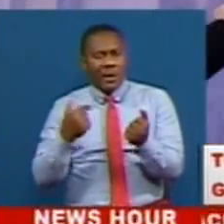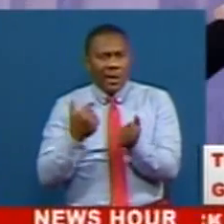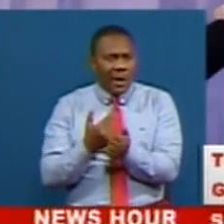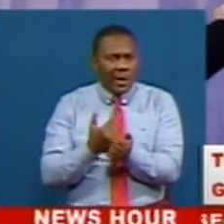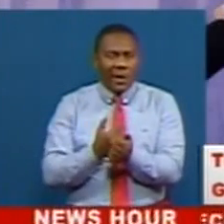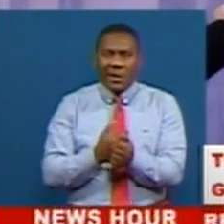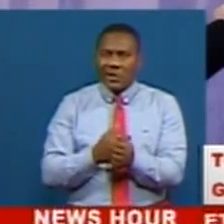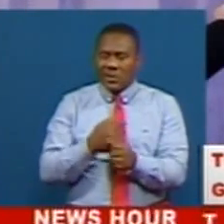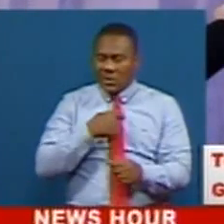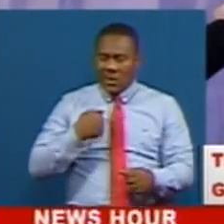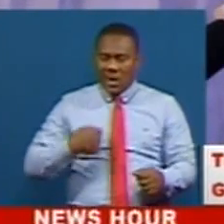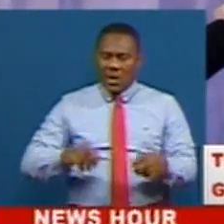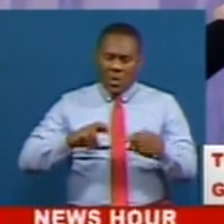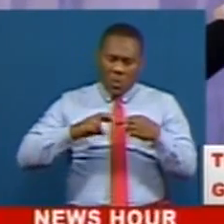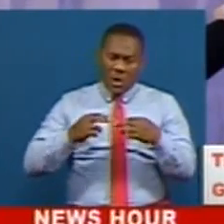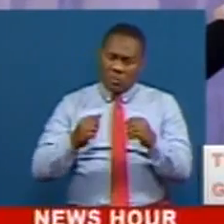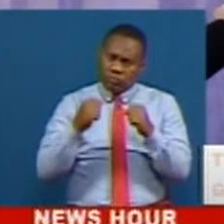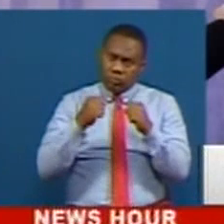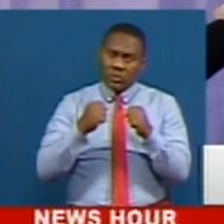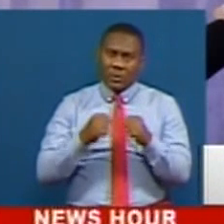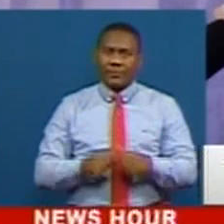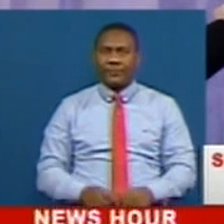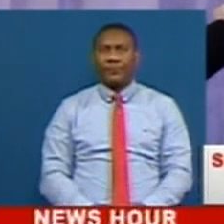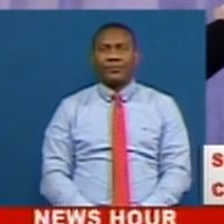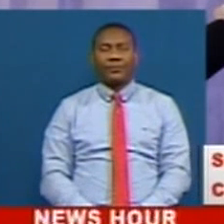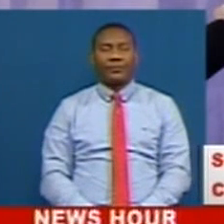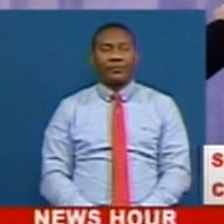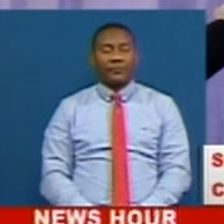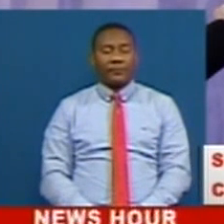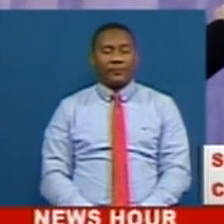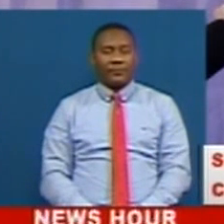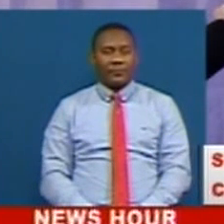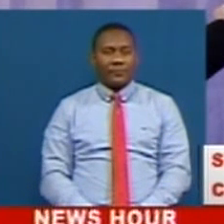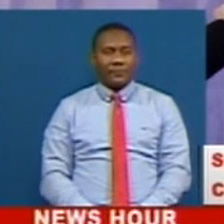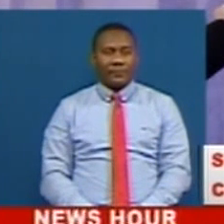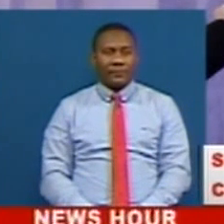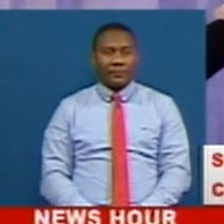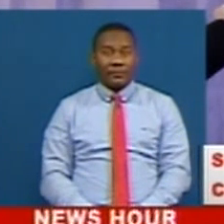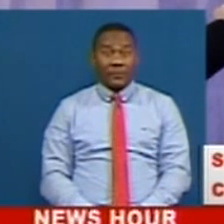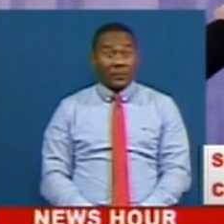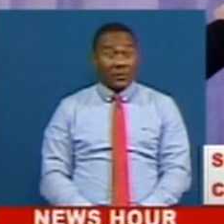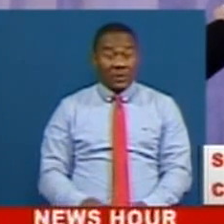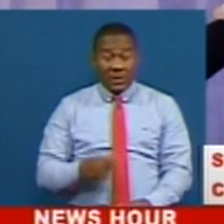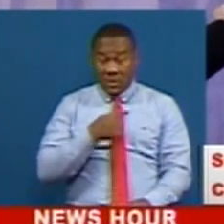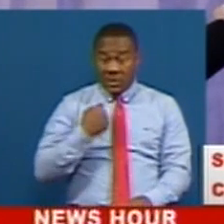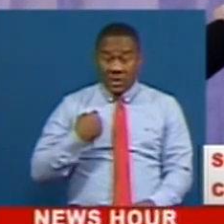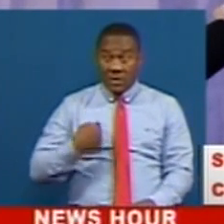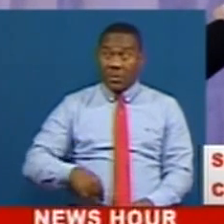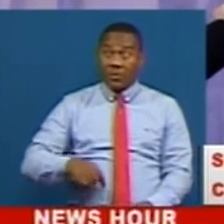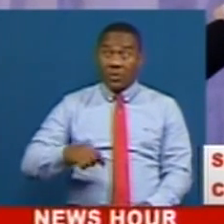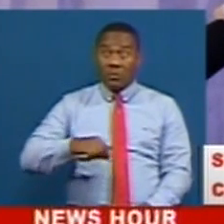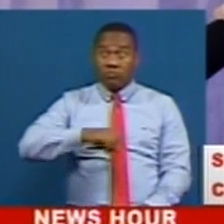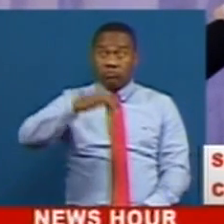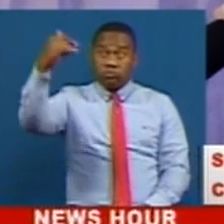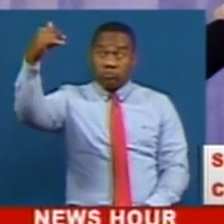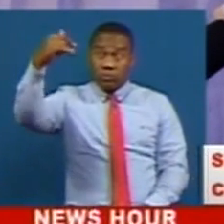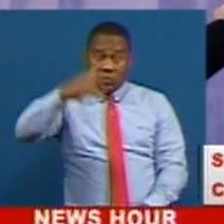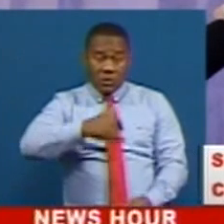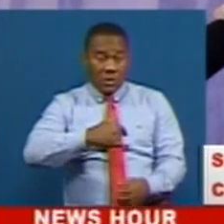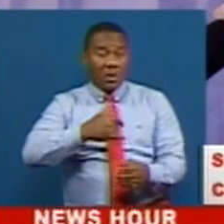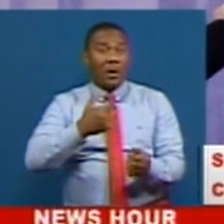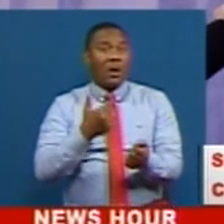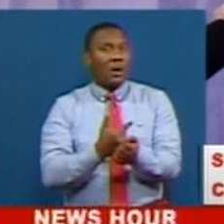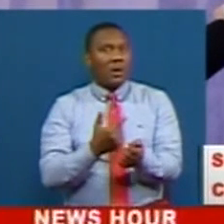relations. The number of the Chinese tourists to Africa is more than 30 million present time, and they spent more